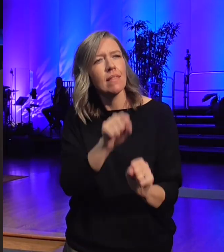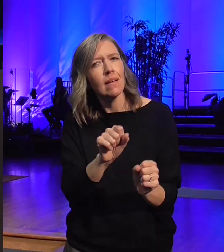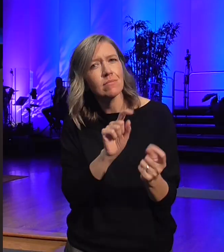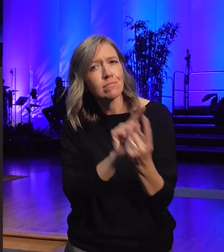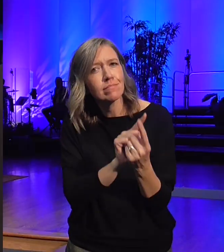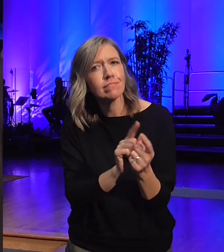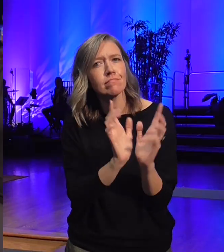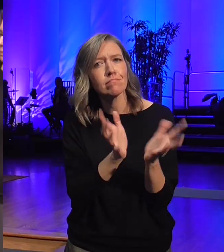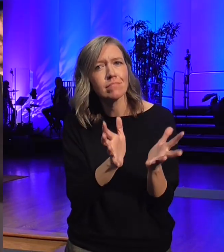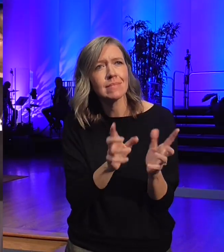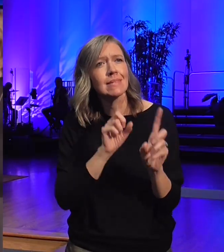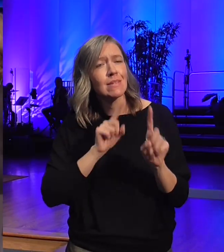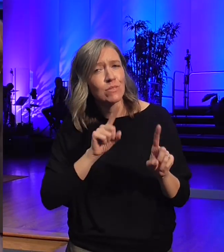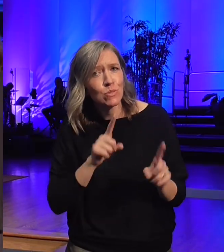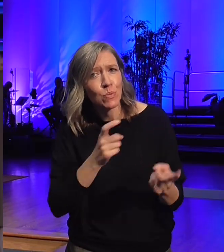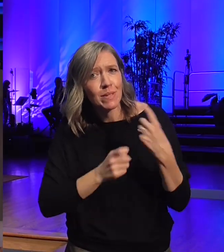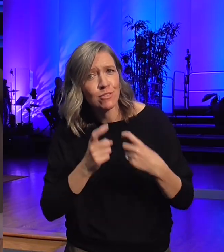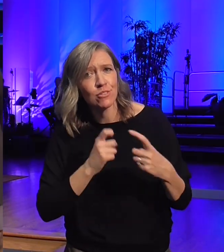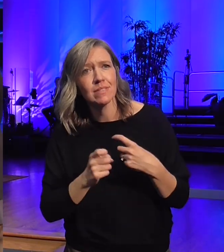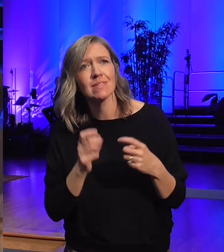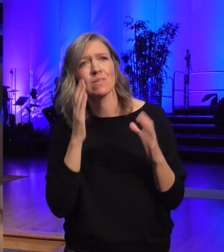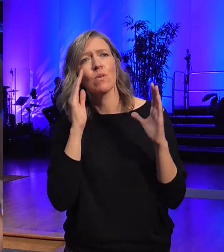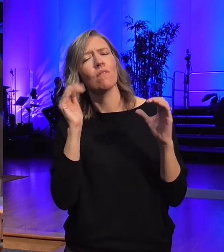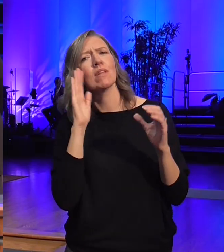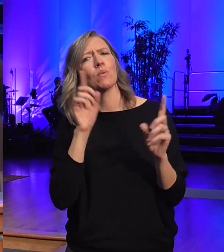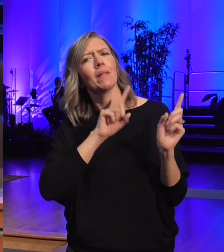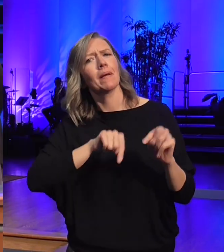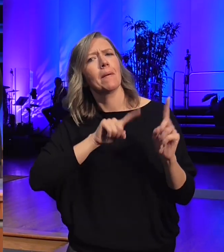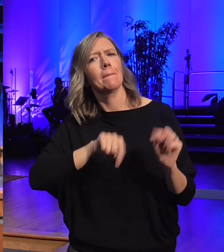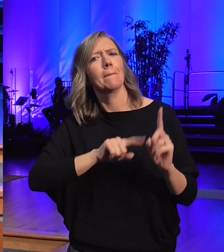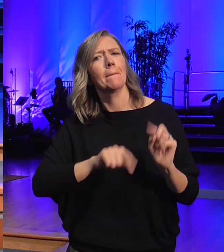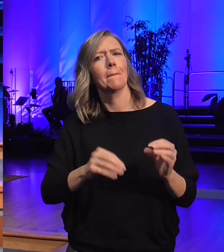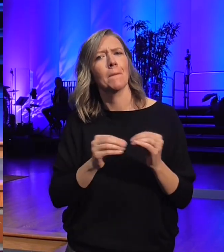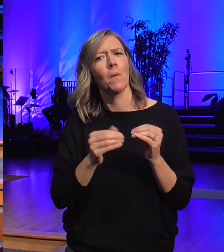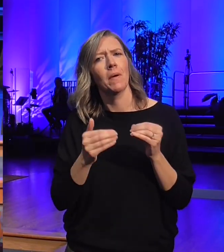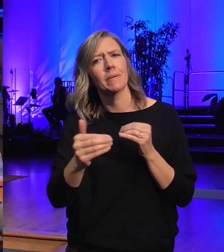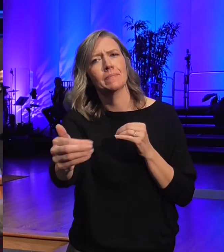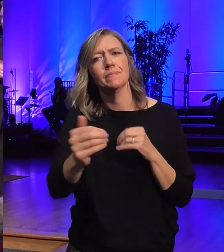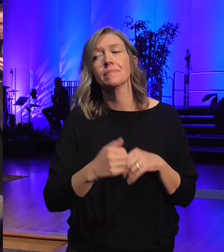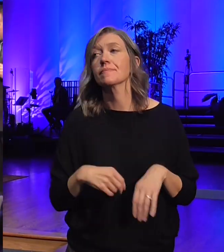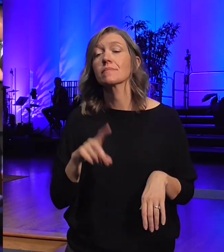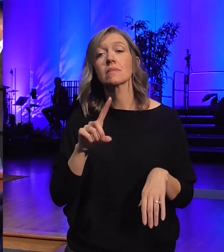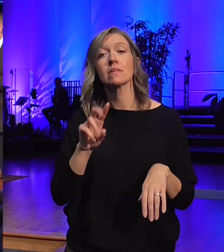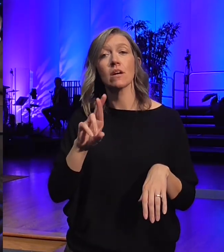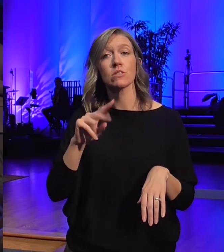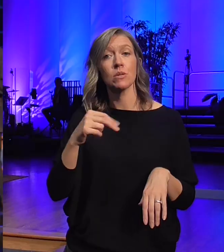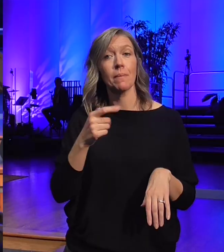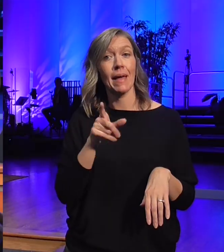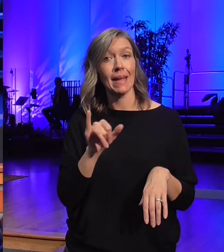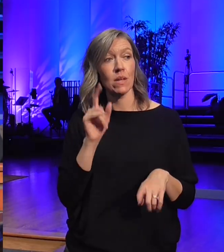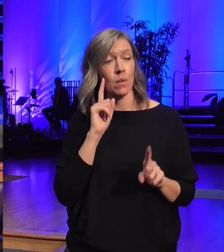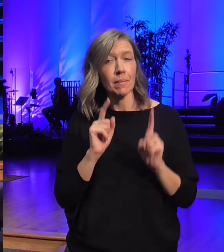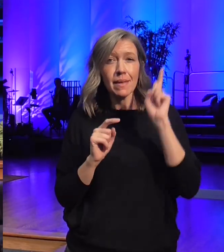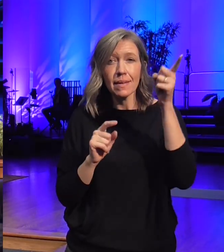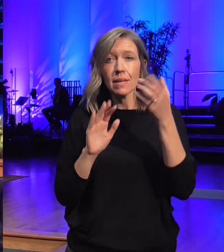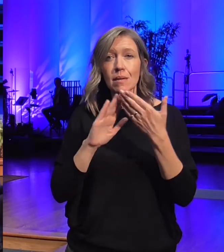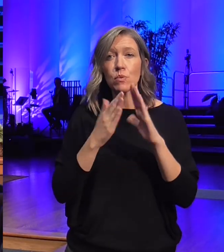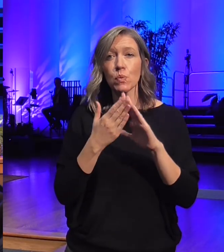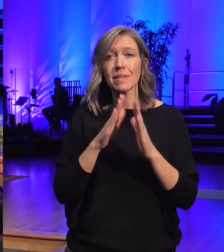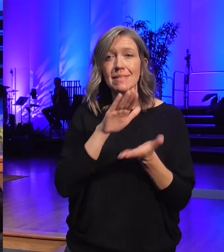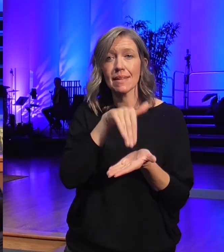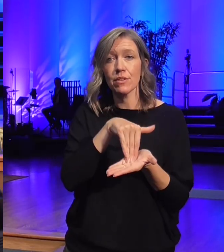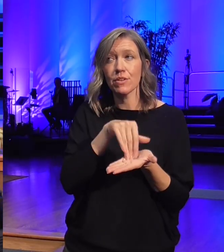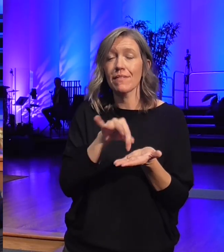any questions that you have. And we hope you come back many times. Dr. Patty will be over in the community center if you want to greet her and hug on